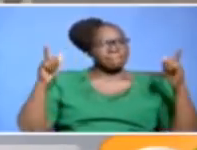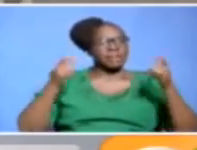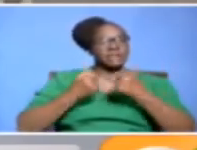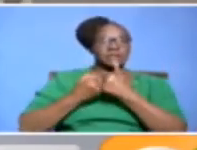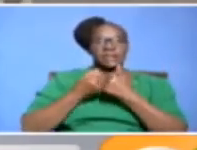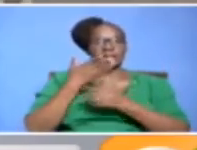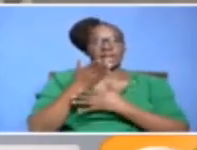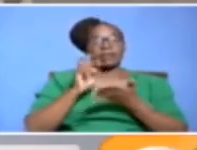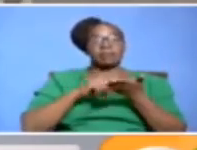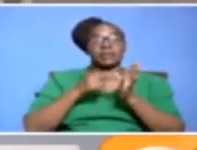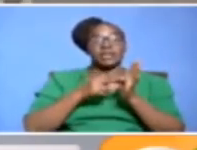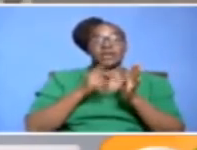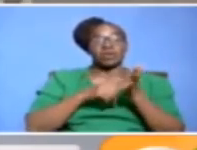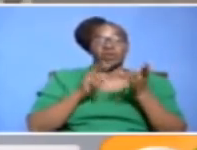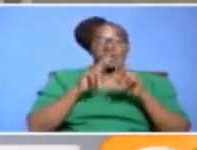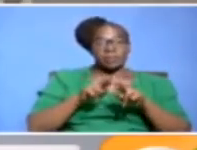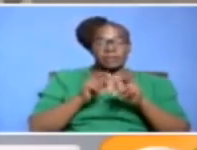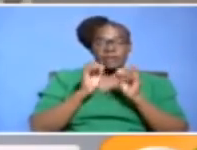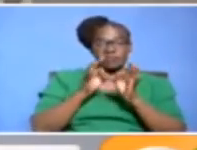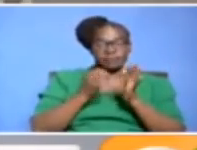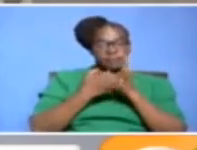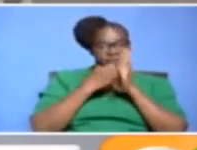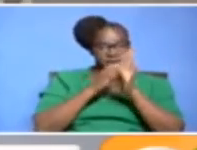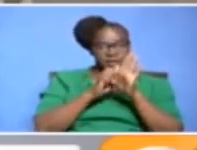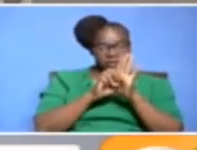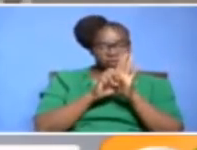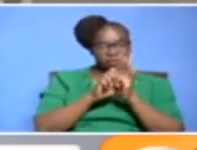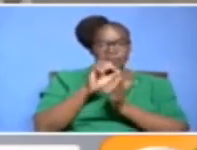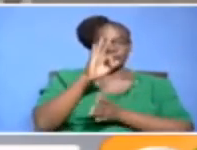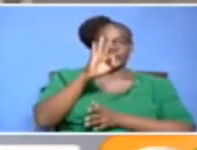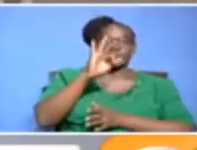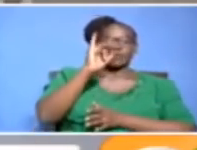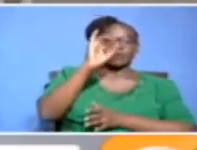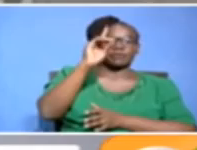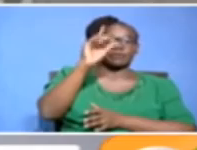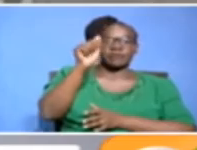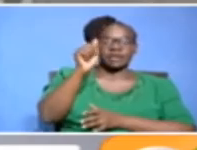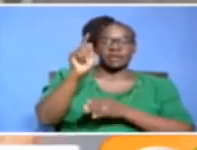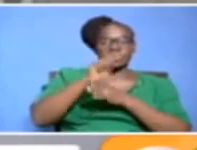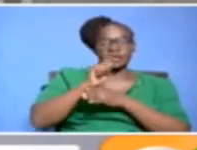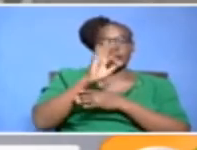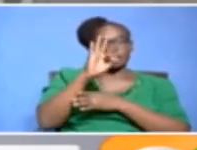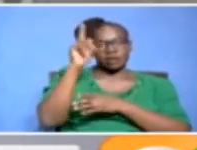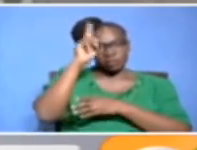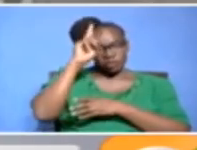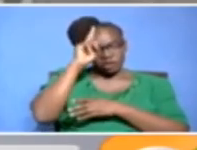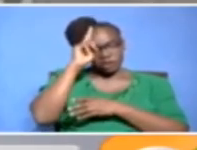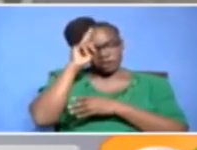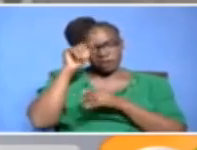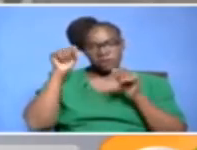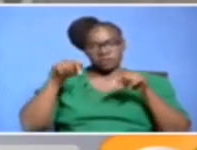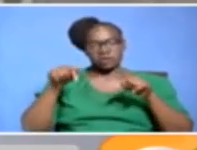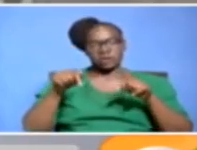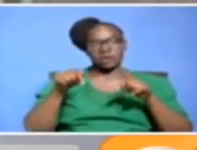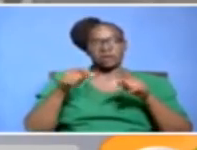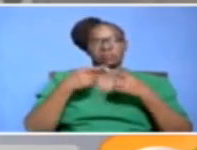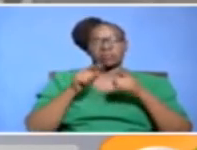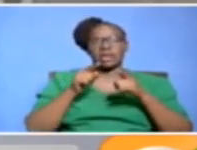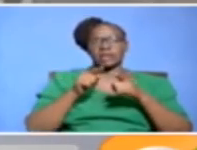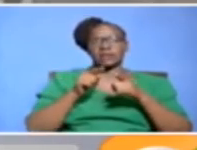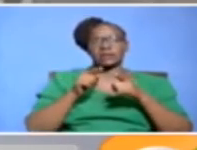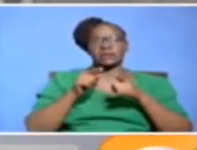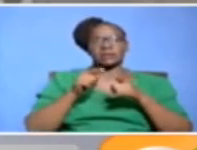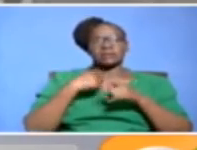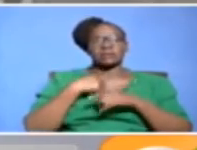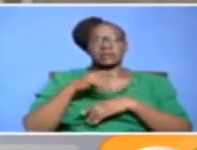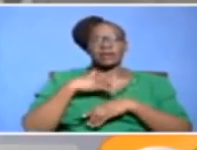what happens, like for example, FIDA today trains three policemen from somewhere in Kilimani police station, but in 2 months' time,